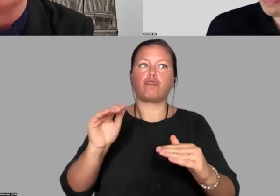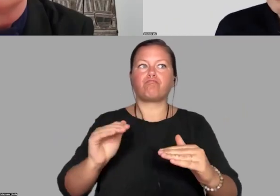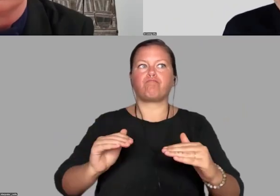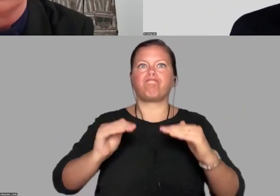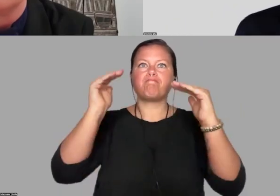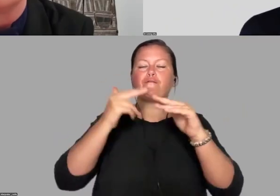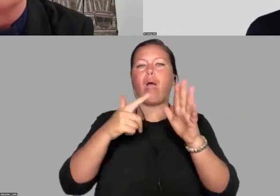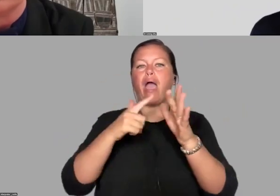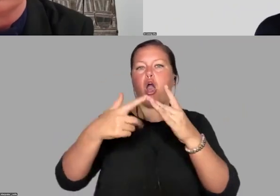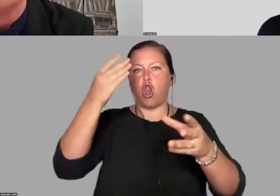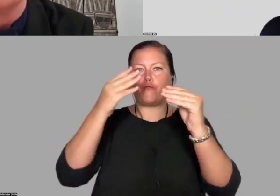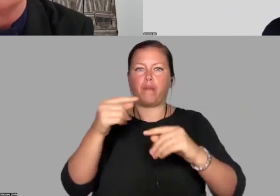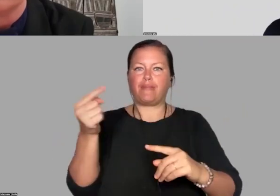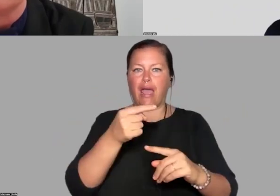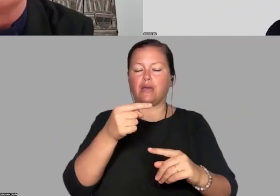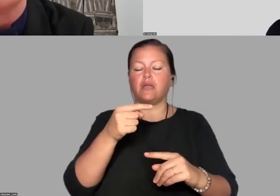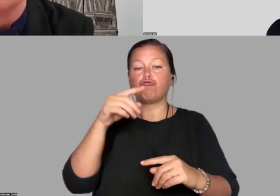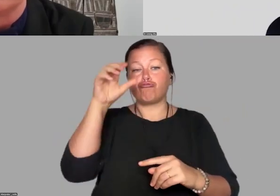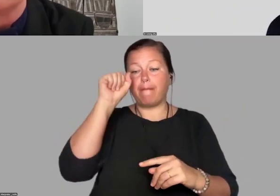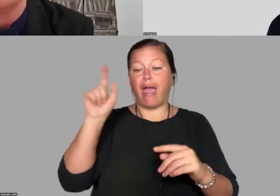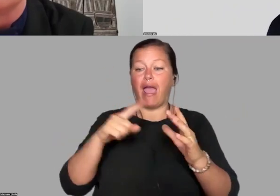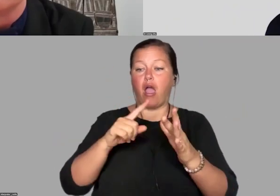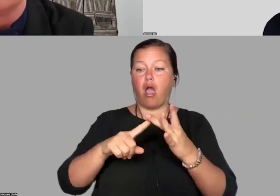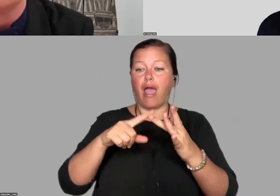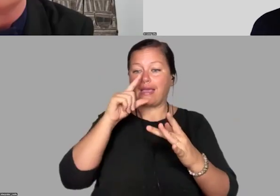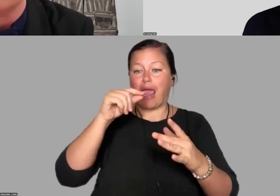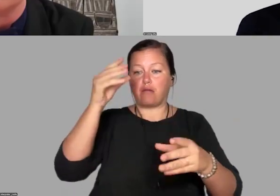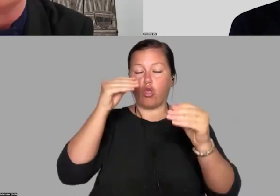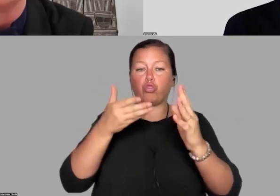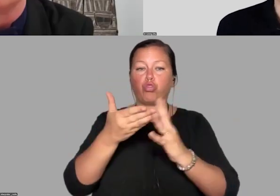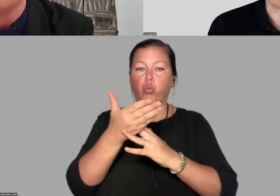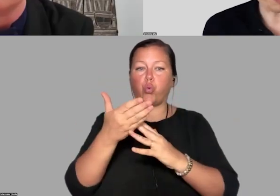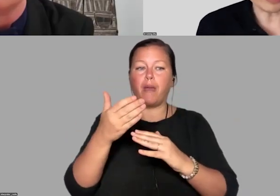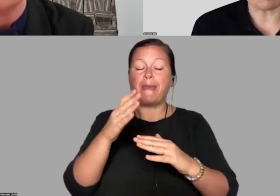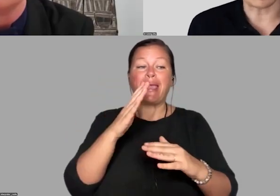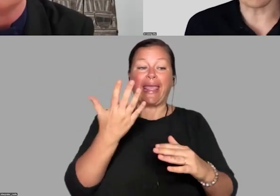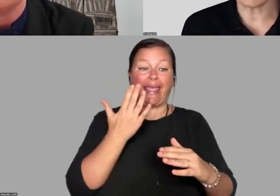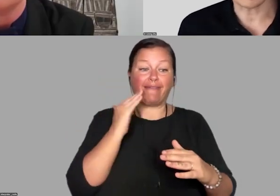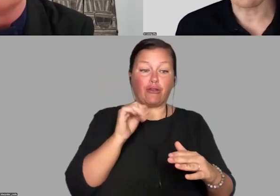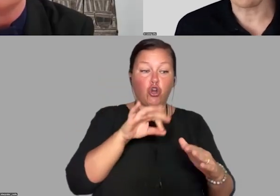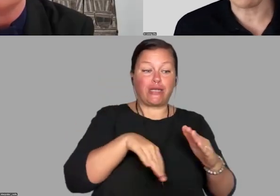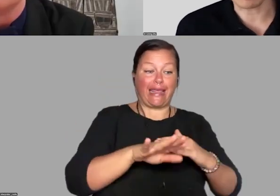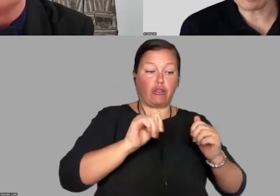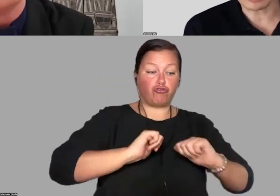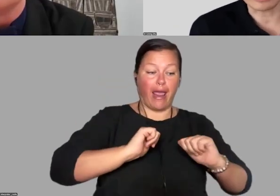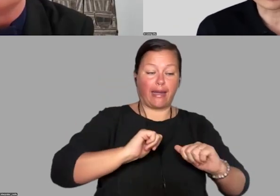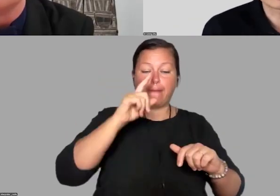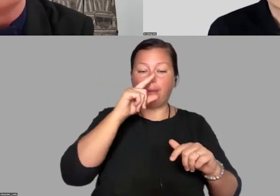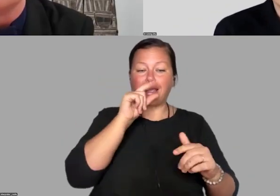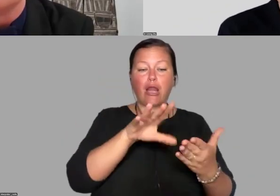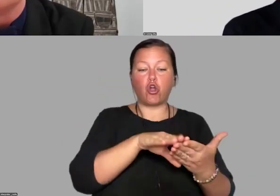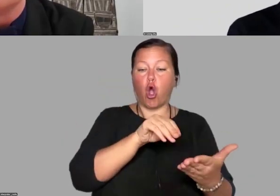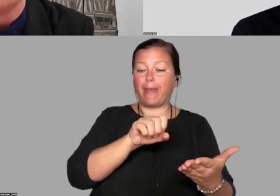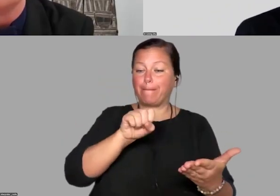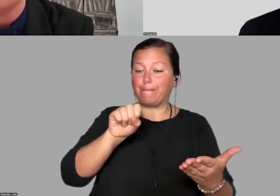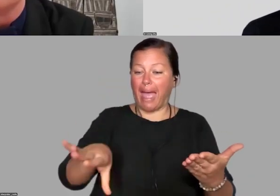And remember, AI can learn from it through in-context learning, meaning even it's not in the training, when they use it, people can copy paste